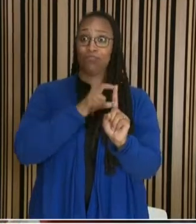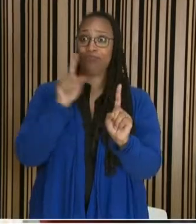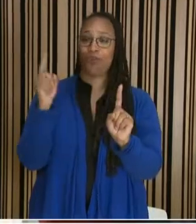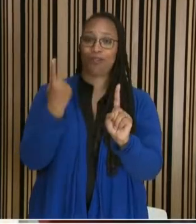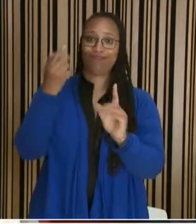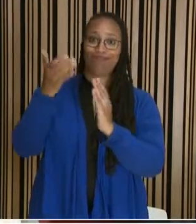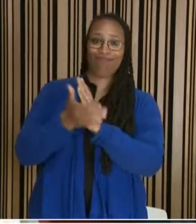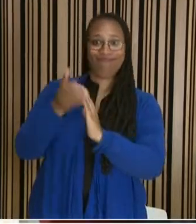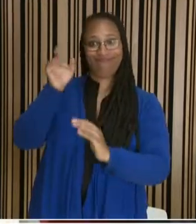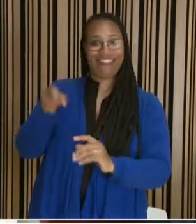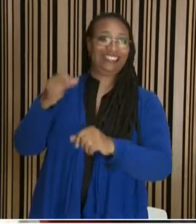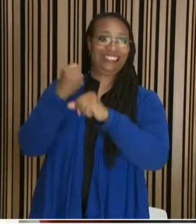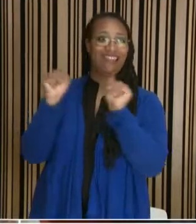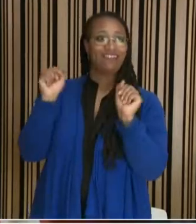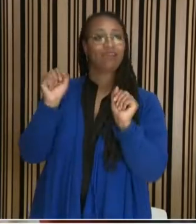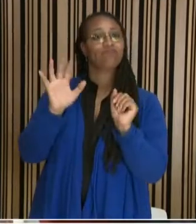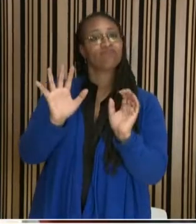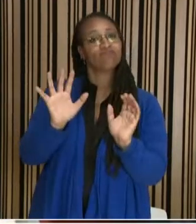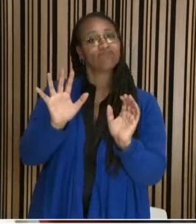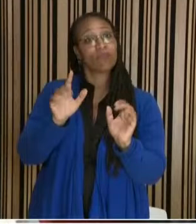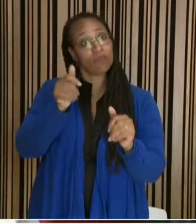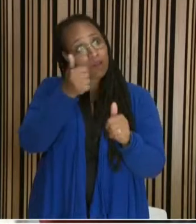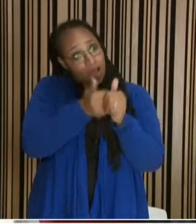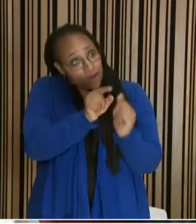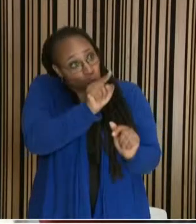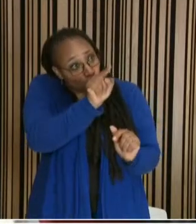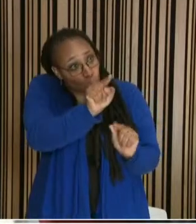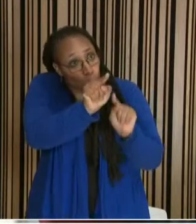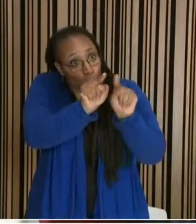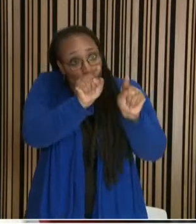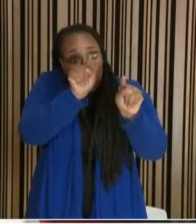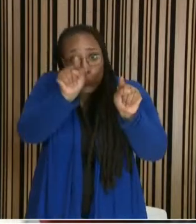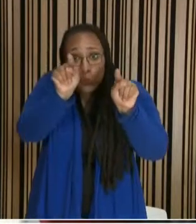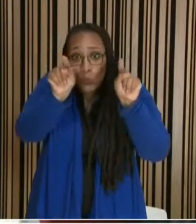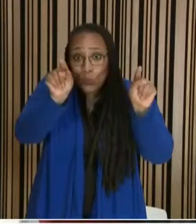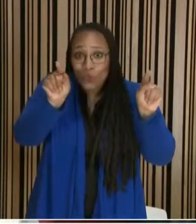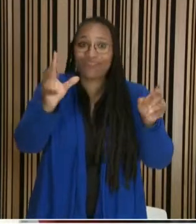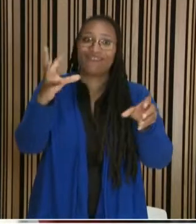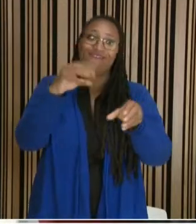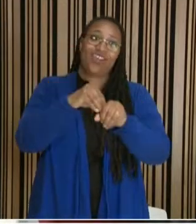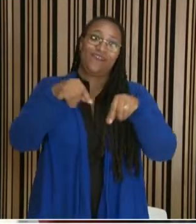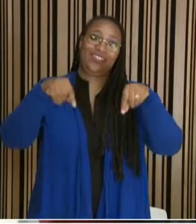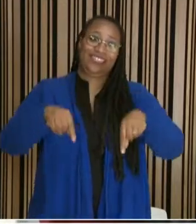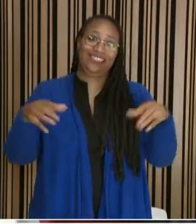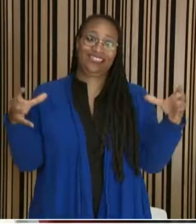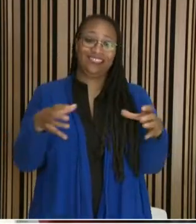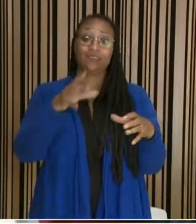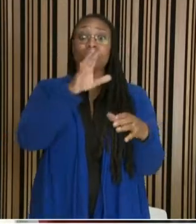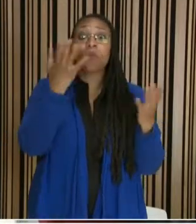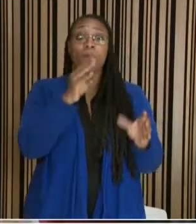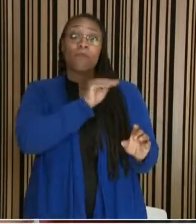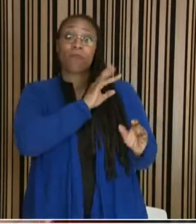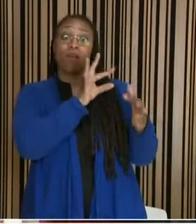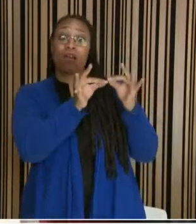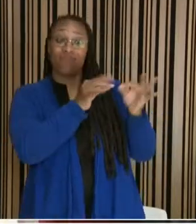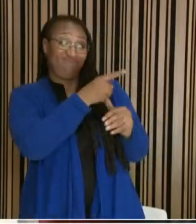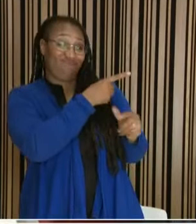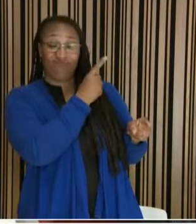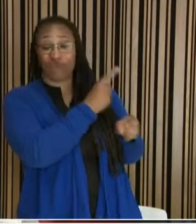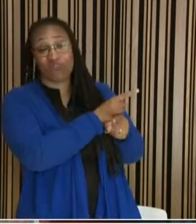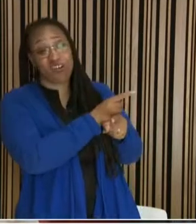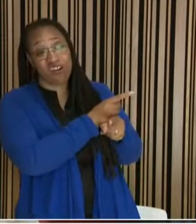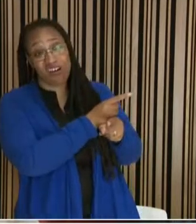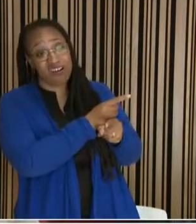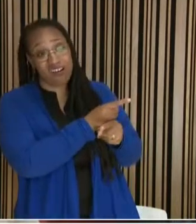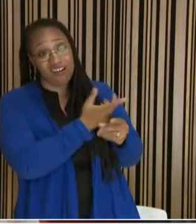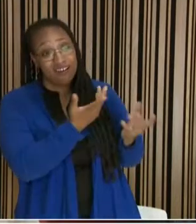all hands involved in the space of public safety. And I think the mayor just hit on it a couple of seconds ago when she talked about our nightlife